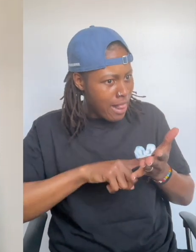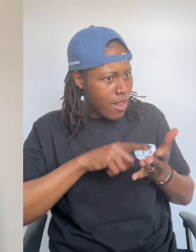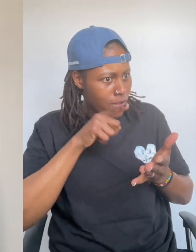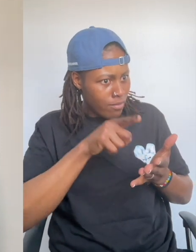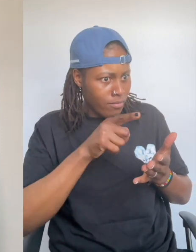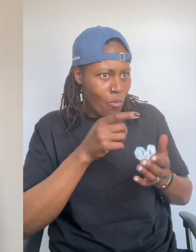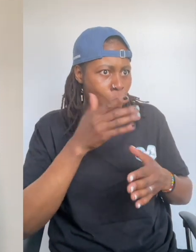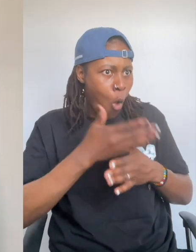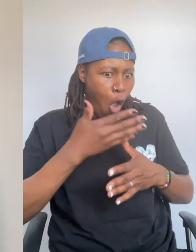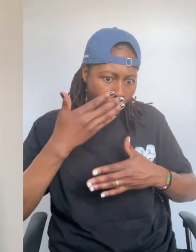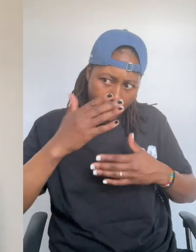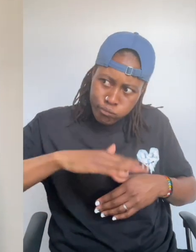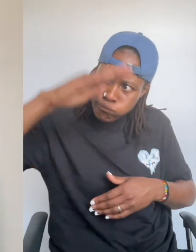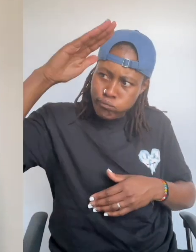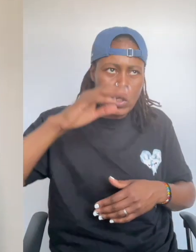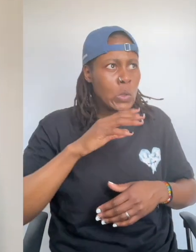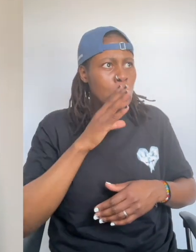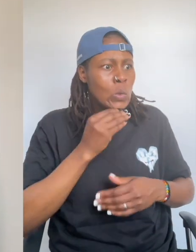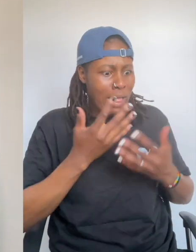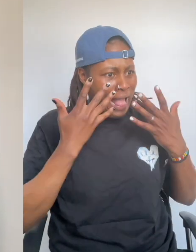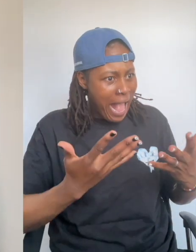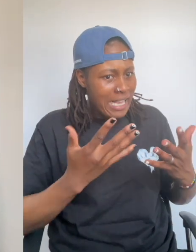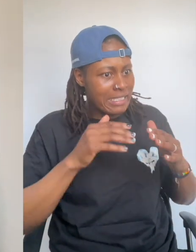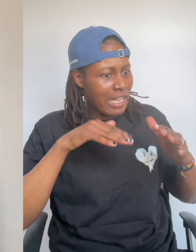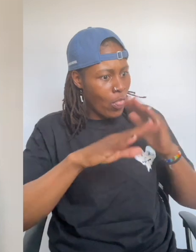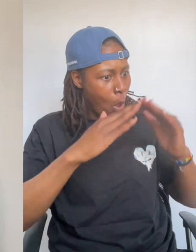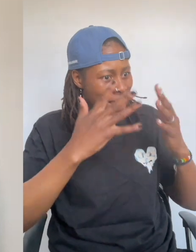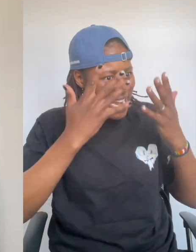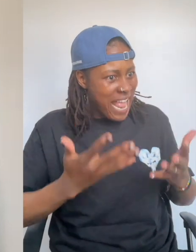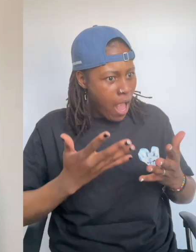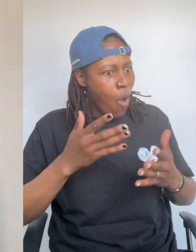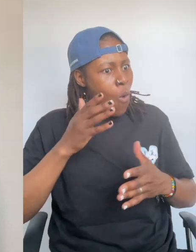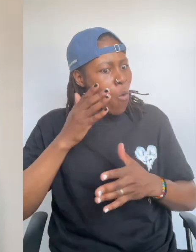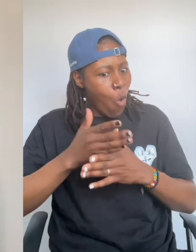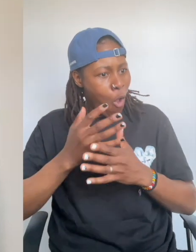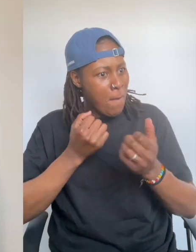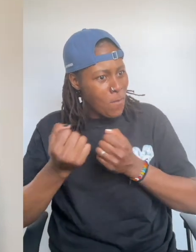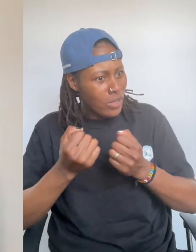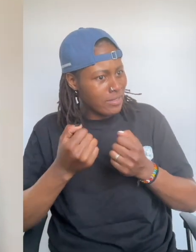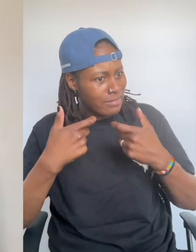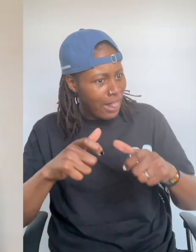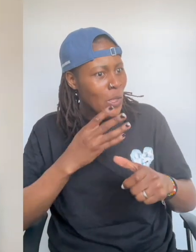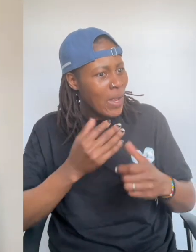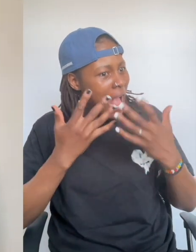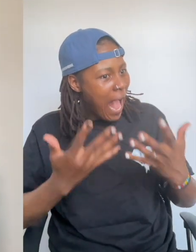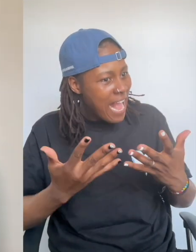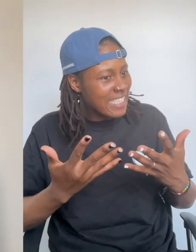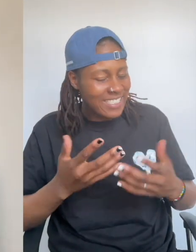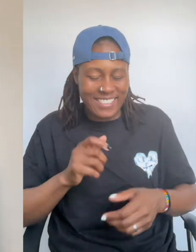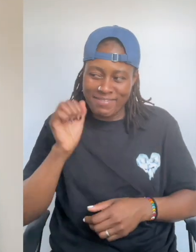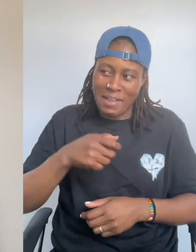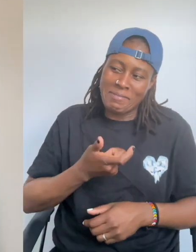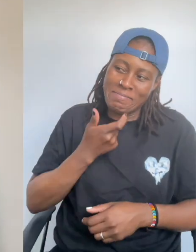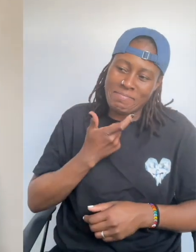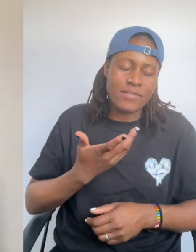your hands, they're your main tools all your life, yeah, at home and now in the ring at work as well. yeah. So I wanted to get you on just to